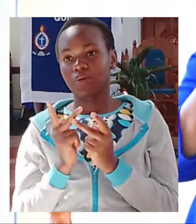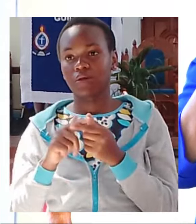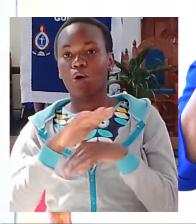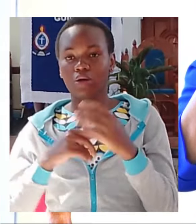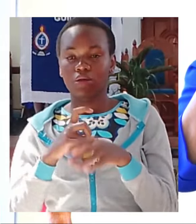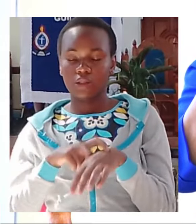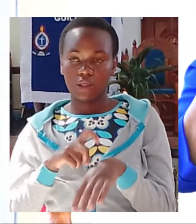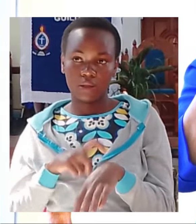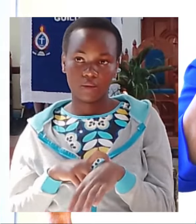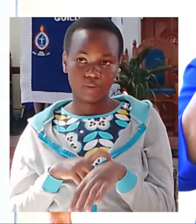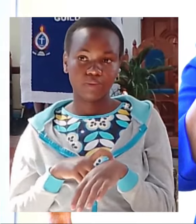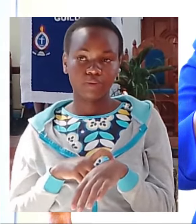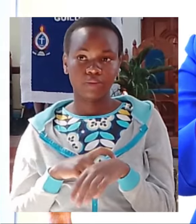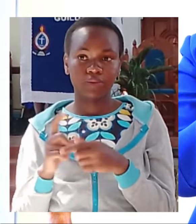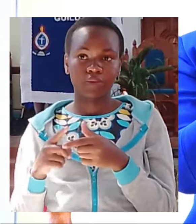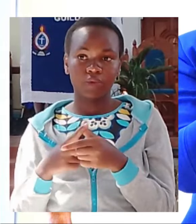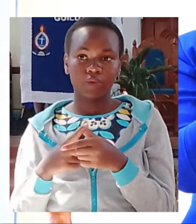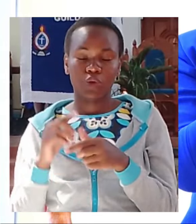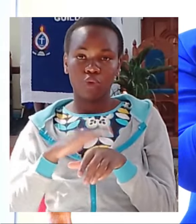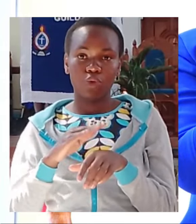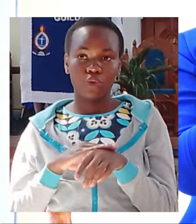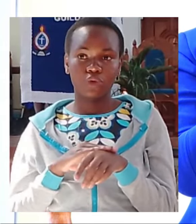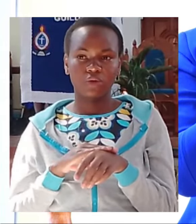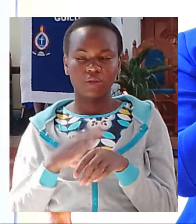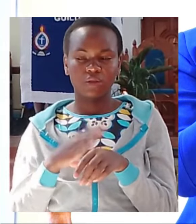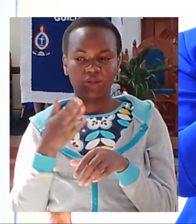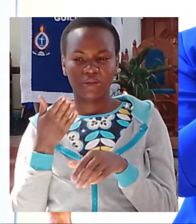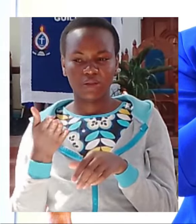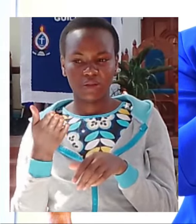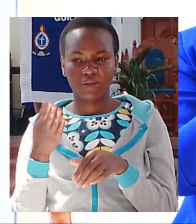wakati, hakuna kitu kizuri unaona ndani yao.